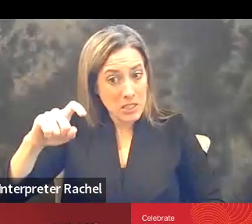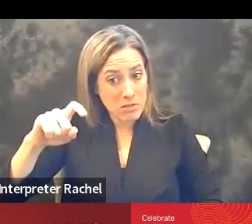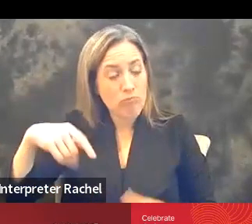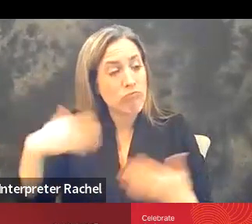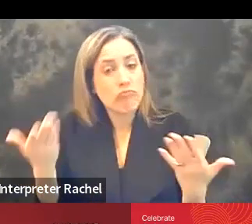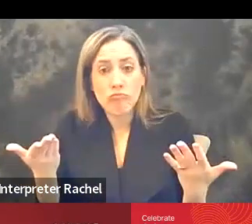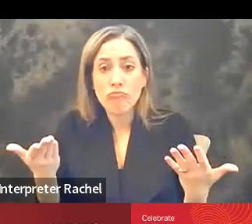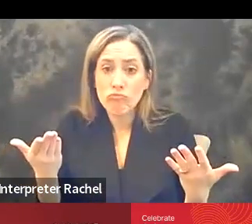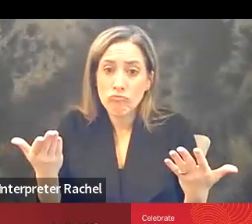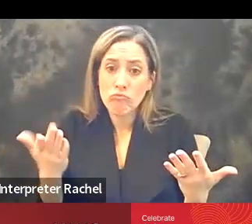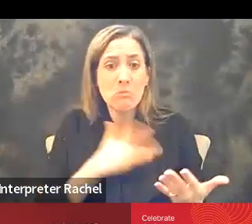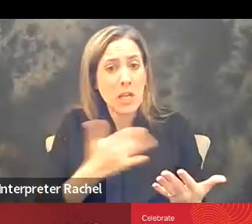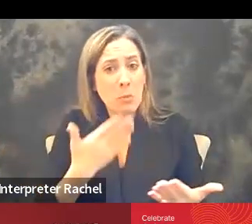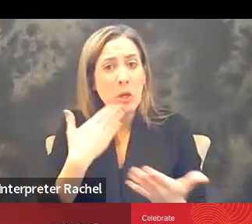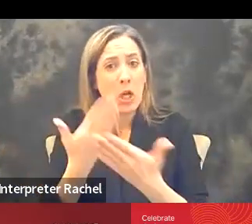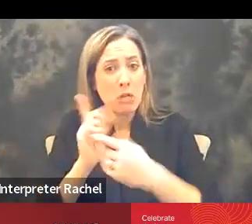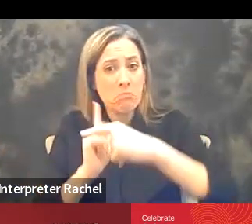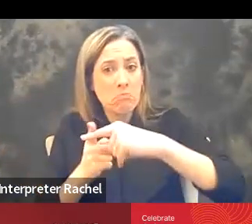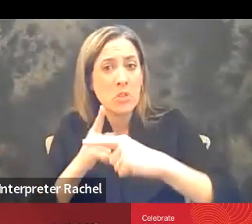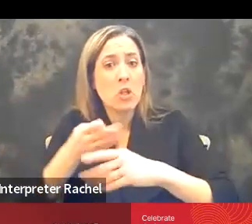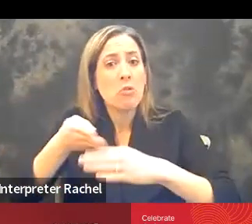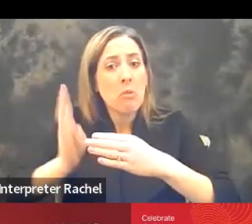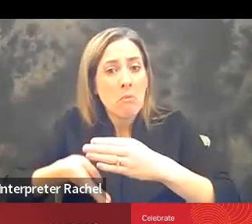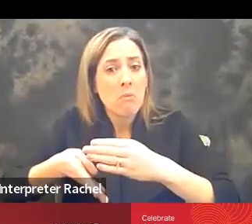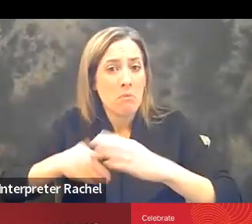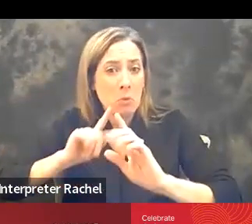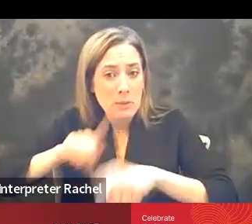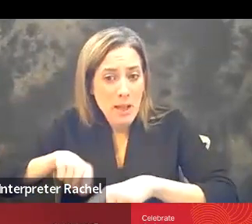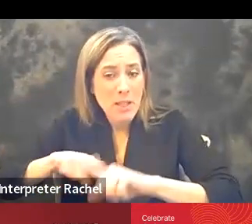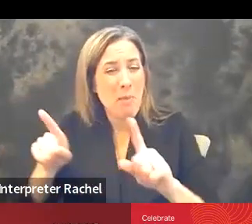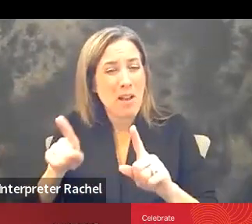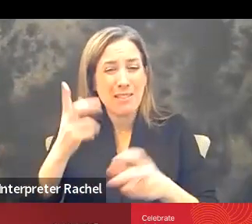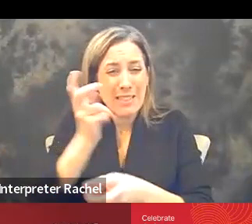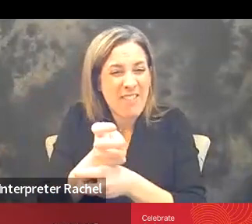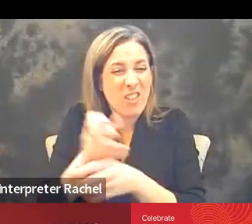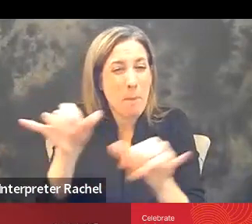there is actually usually a response in terms of outcomes. It's often just hard to measure.